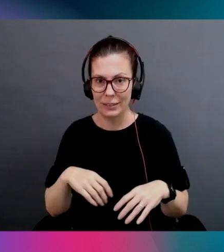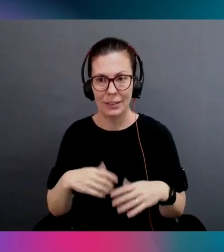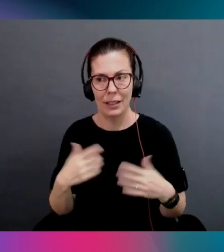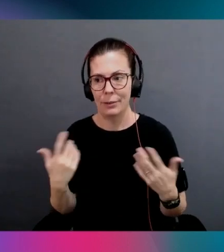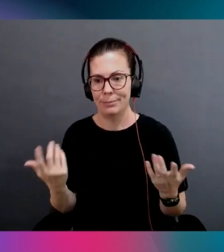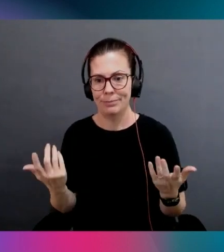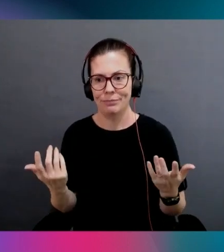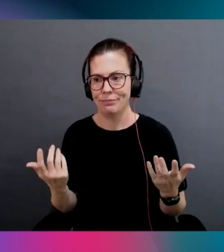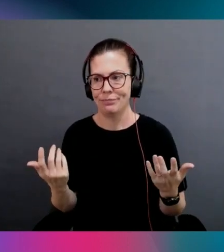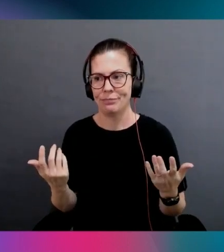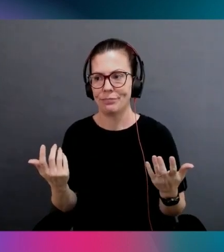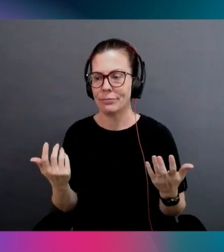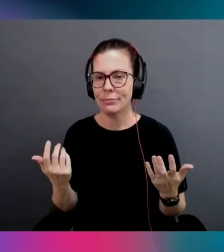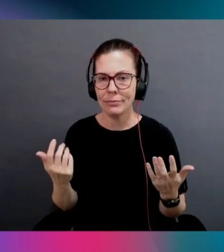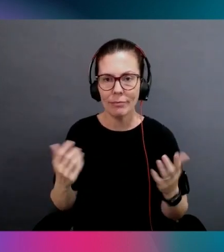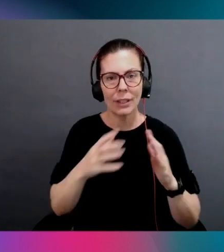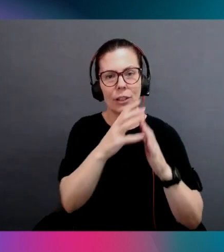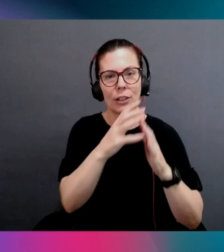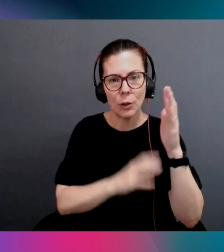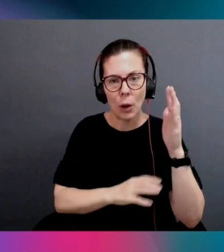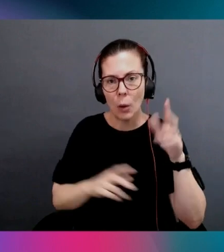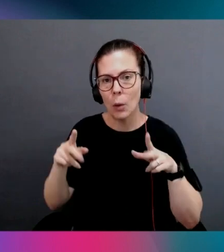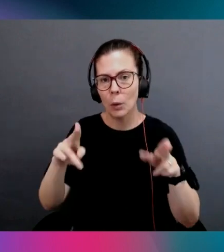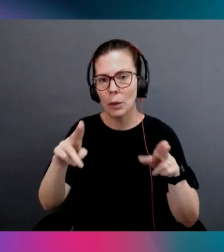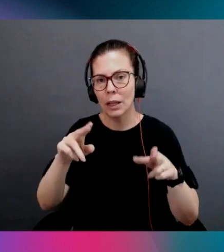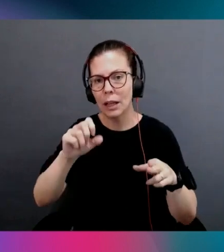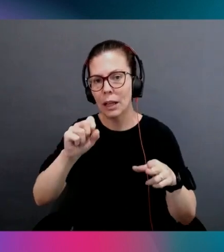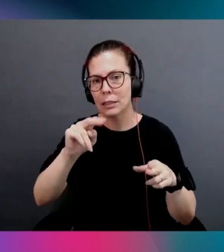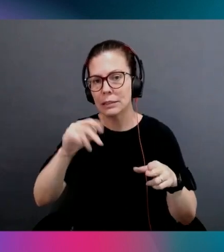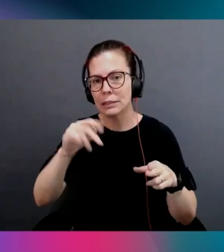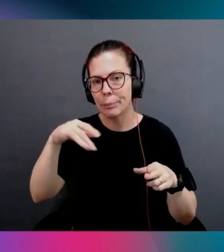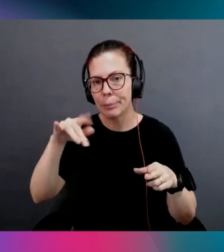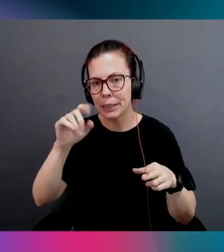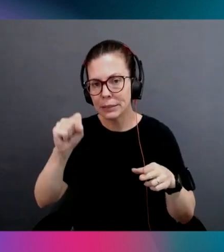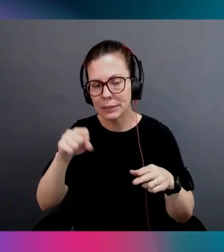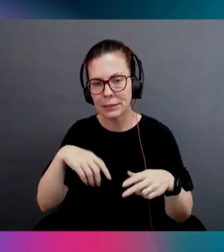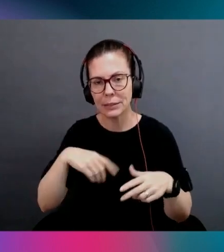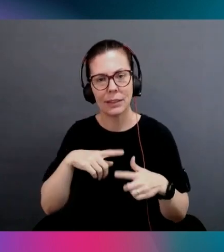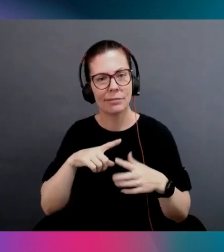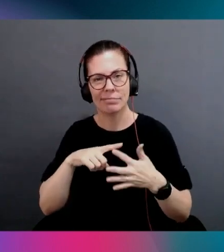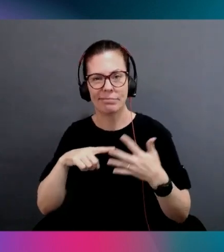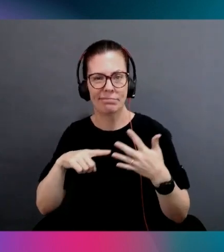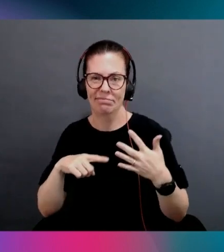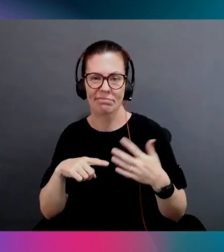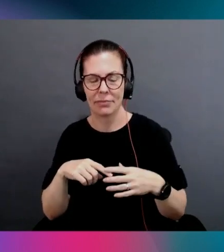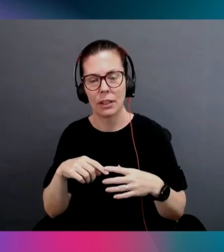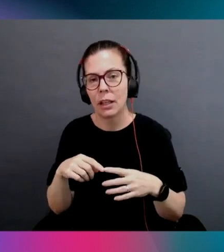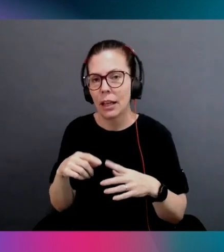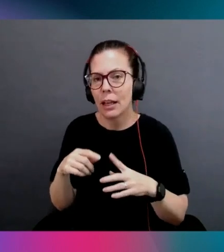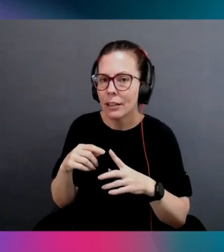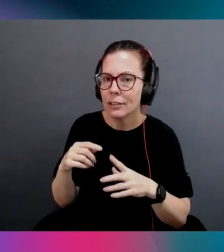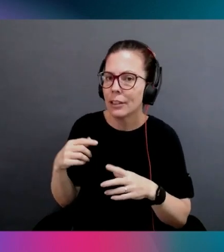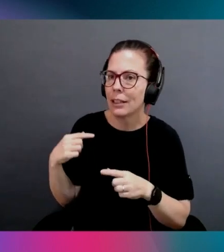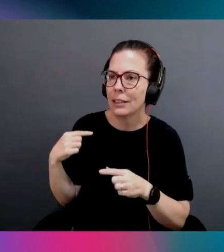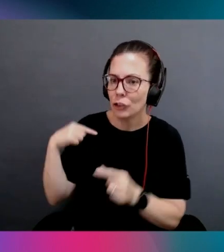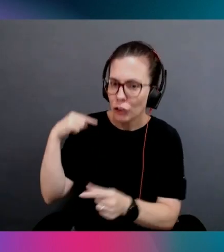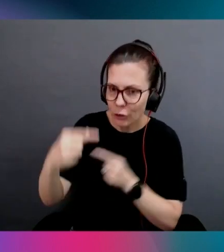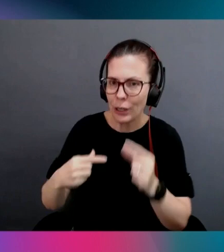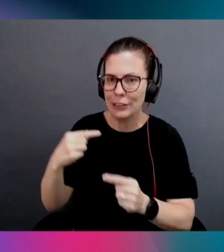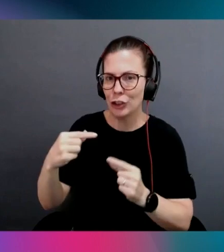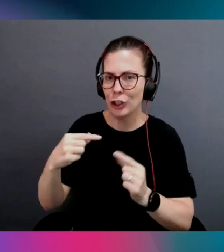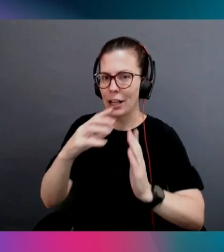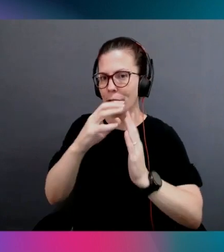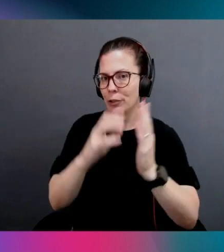had code snippets. I've had things like that. generation of code for me is